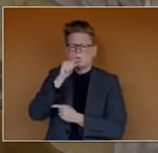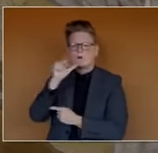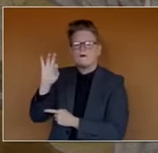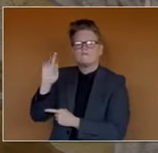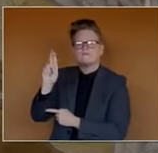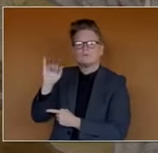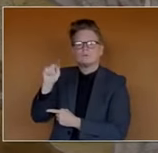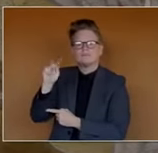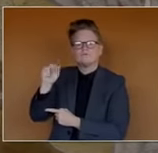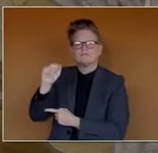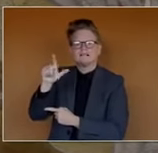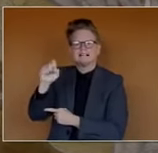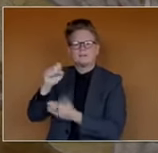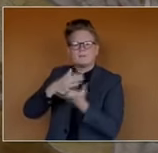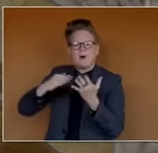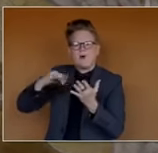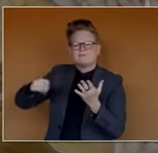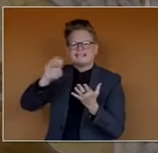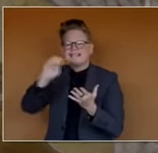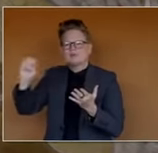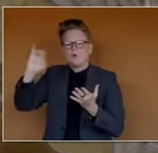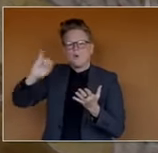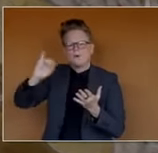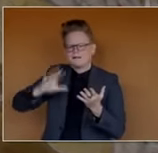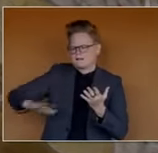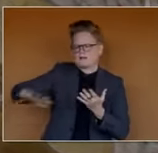Bay. Support in